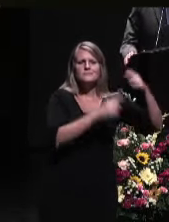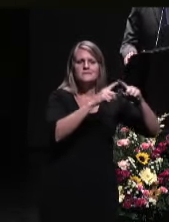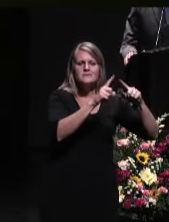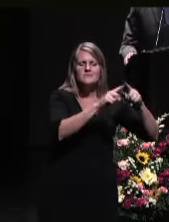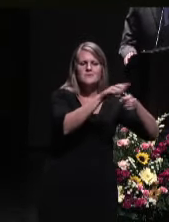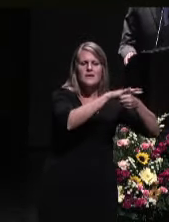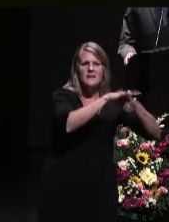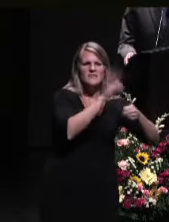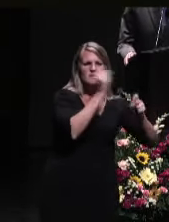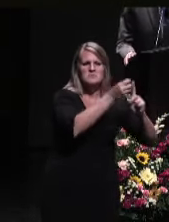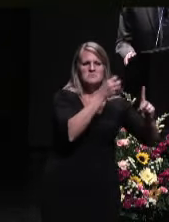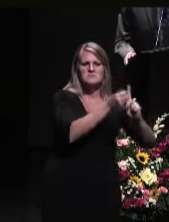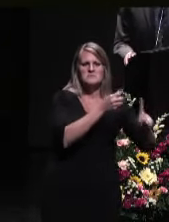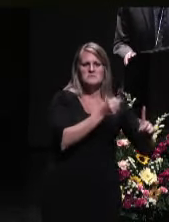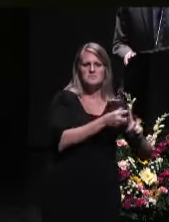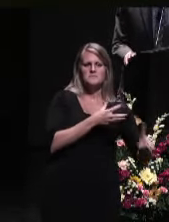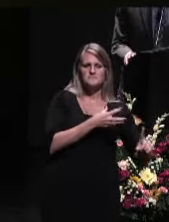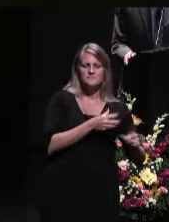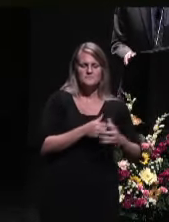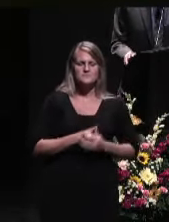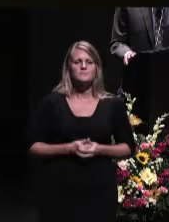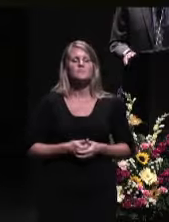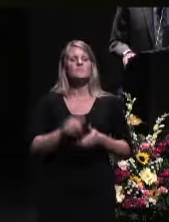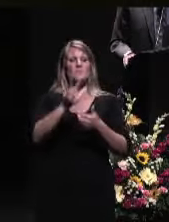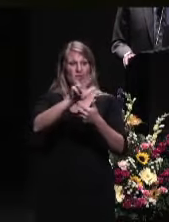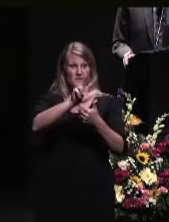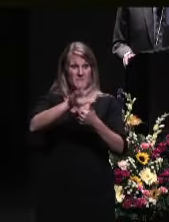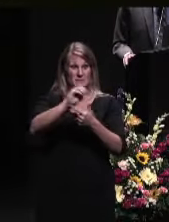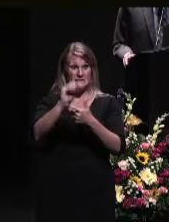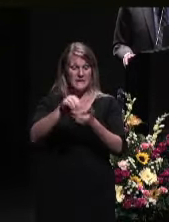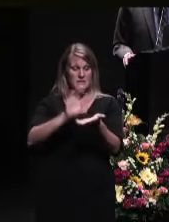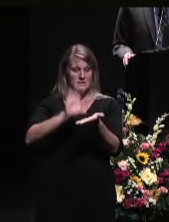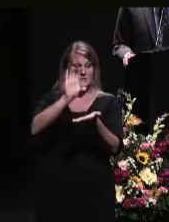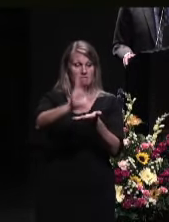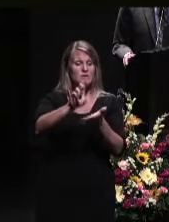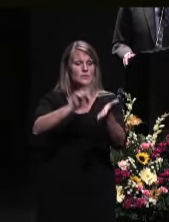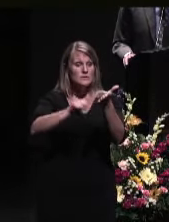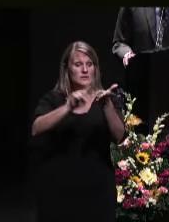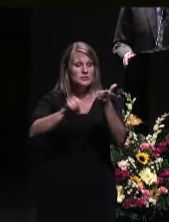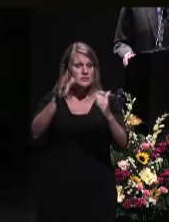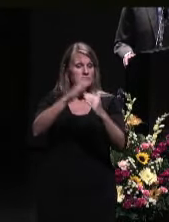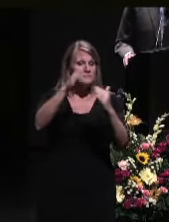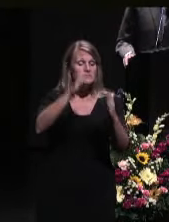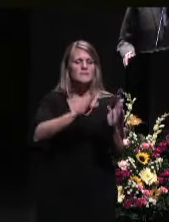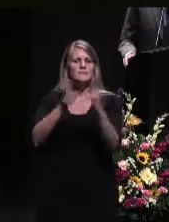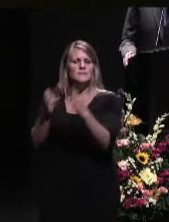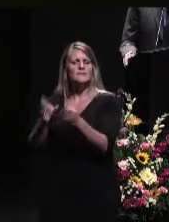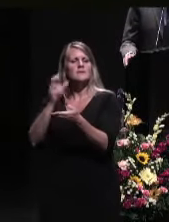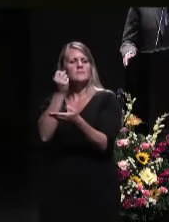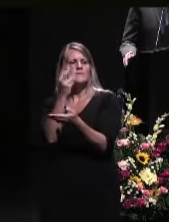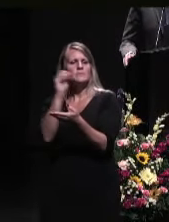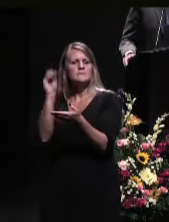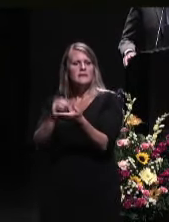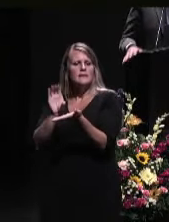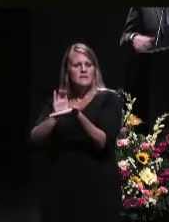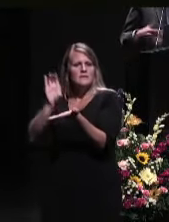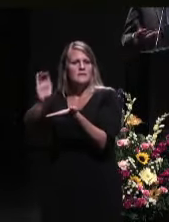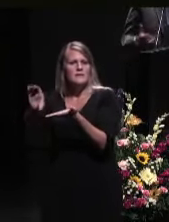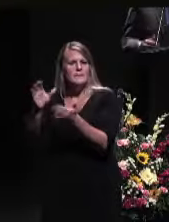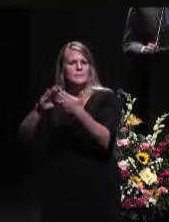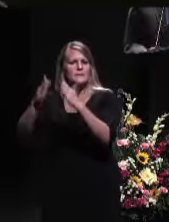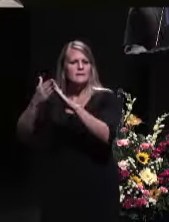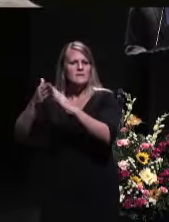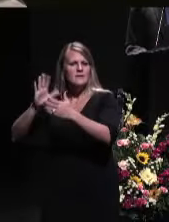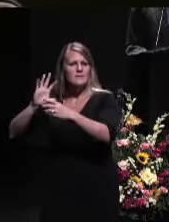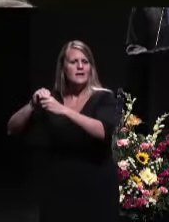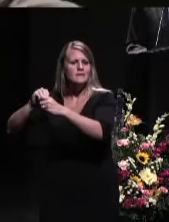areas that I'll underscore. 35% toward research excellence and 12% toward community engagement. And the millions